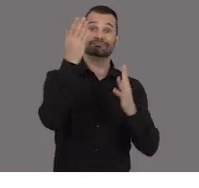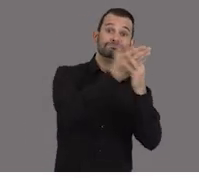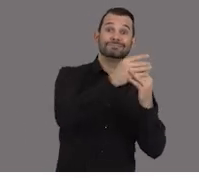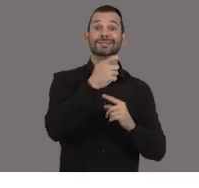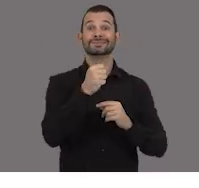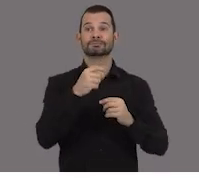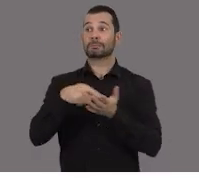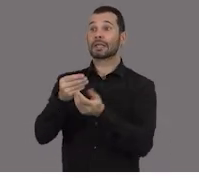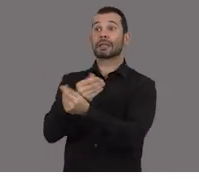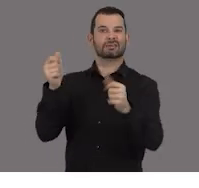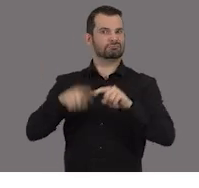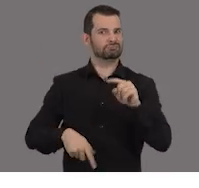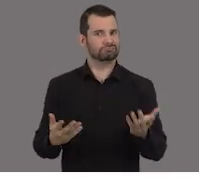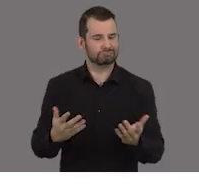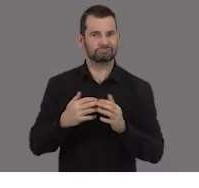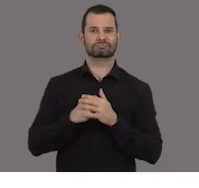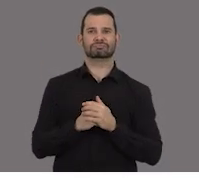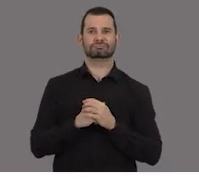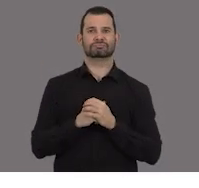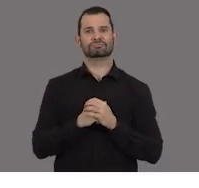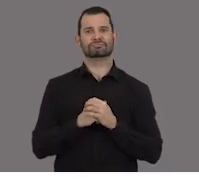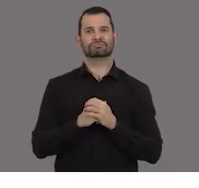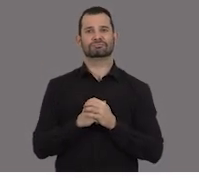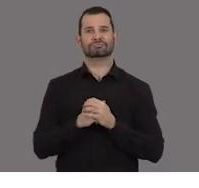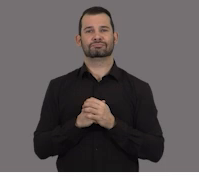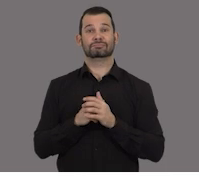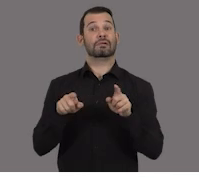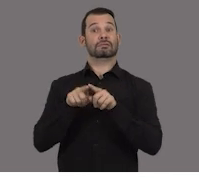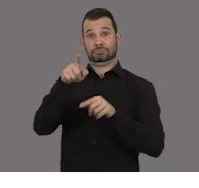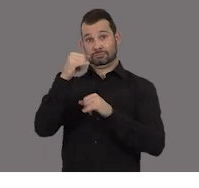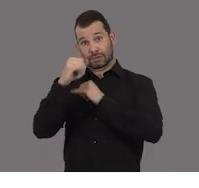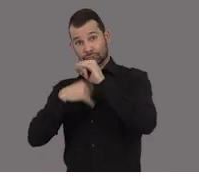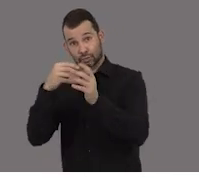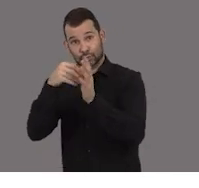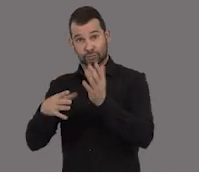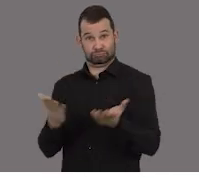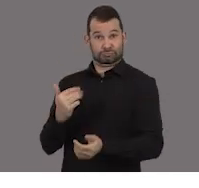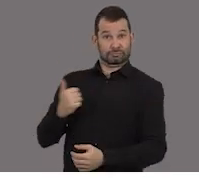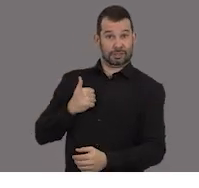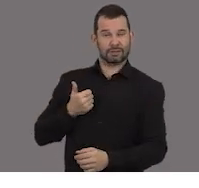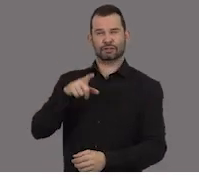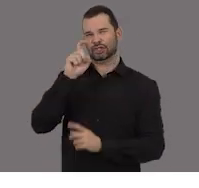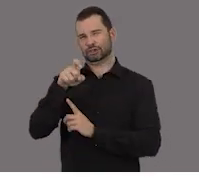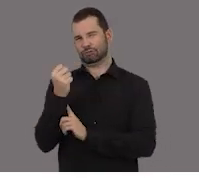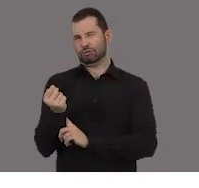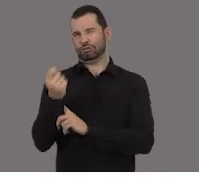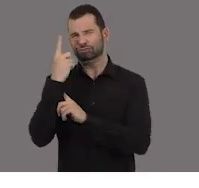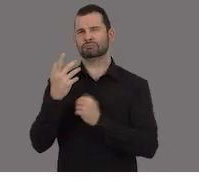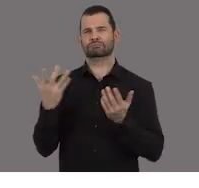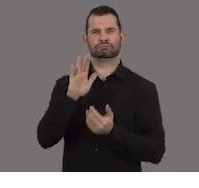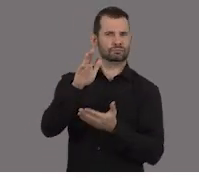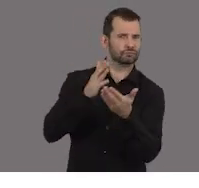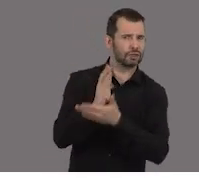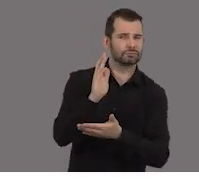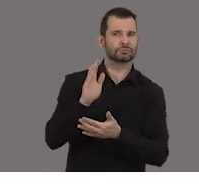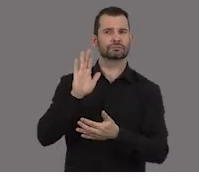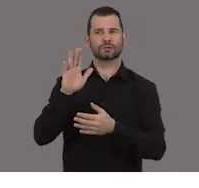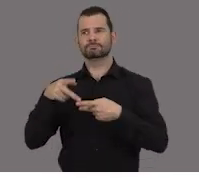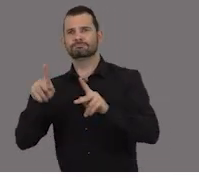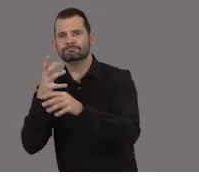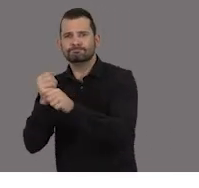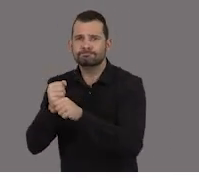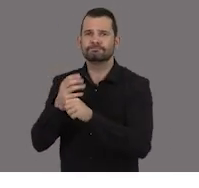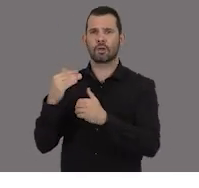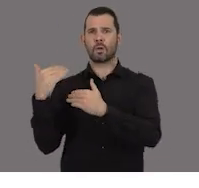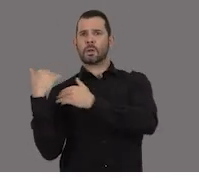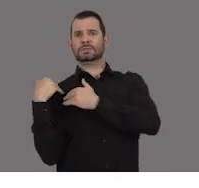no payments can be issued. As an international student in Canada, you should understand what